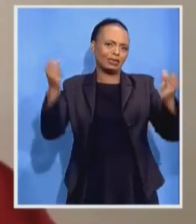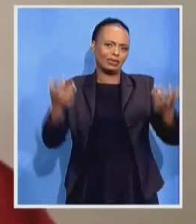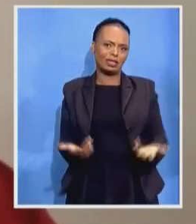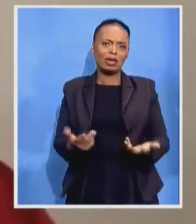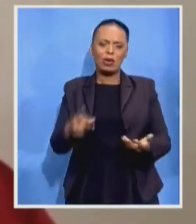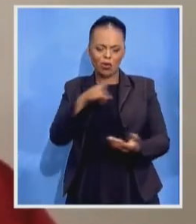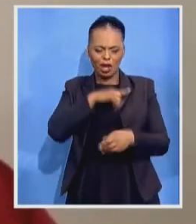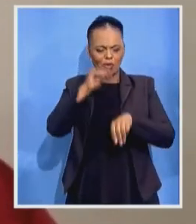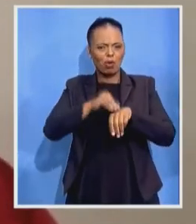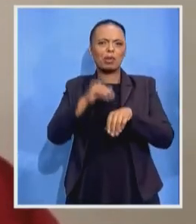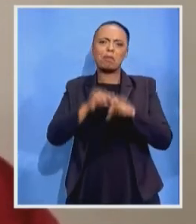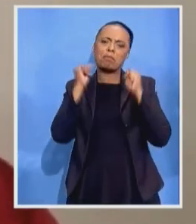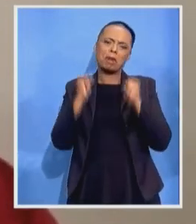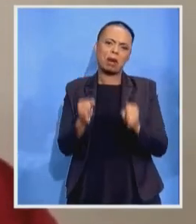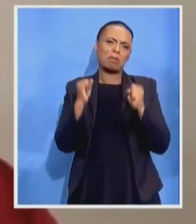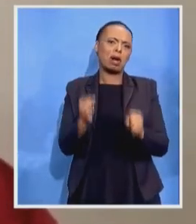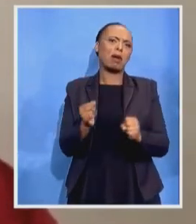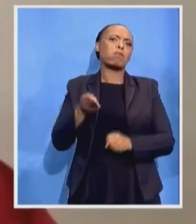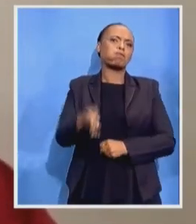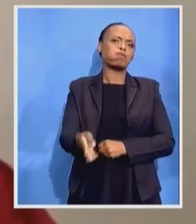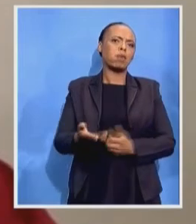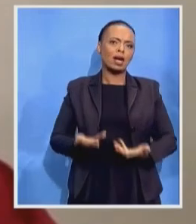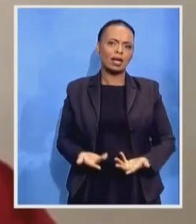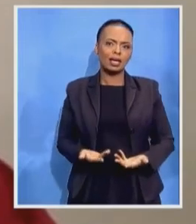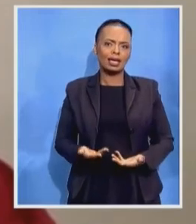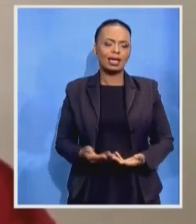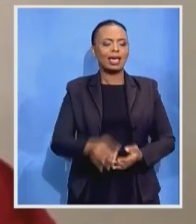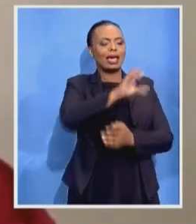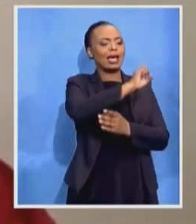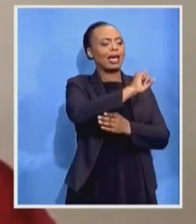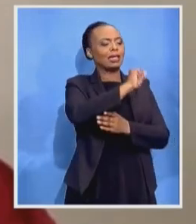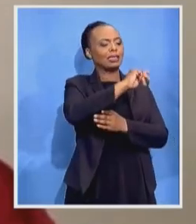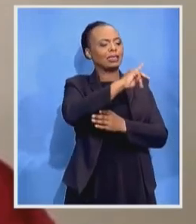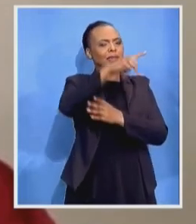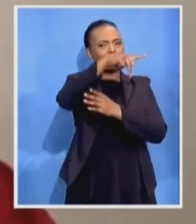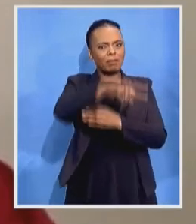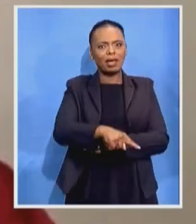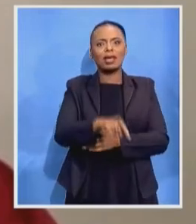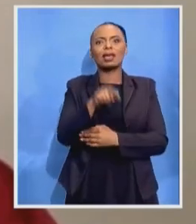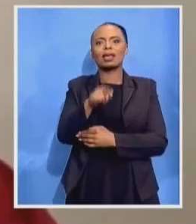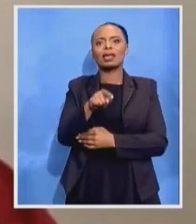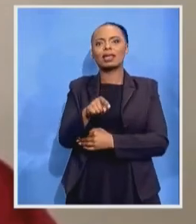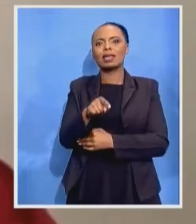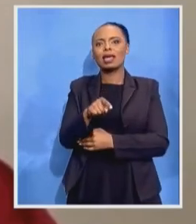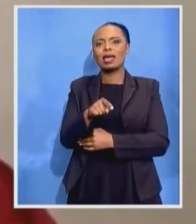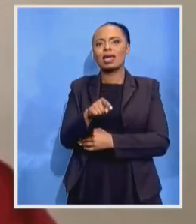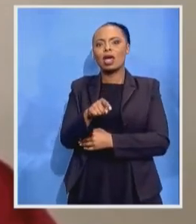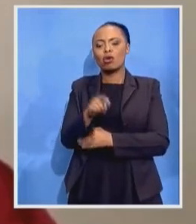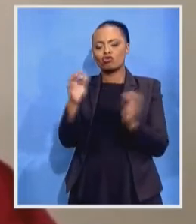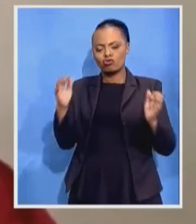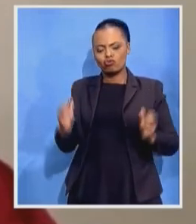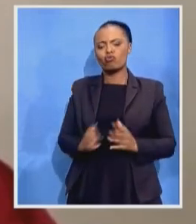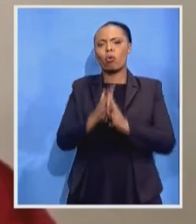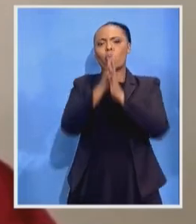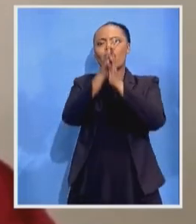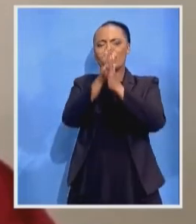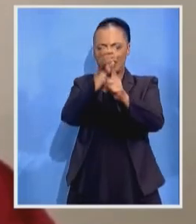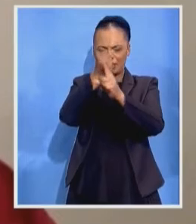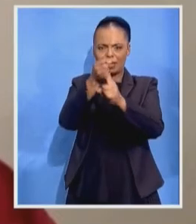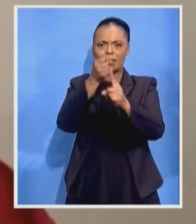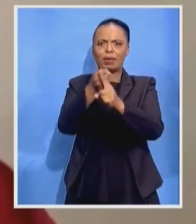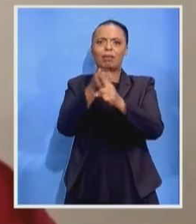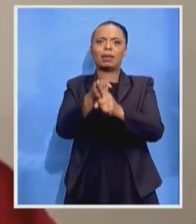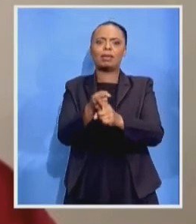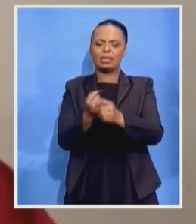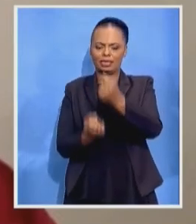SACP expressed its active solidarity with and will continue its active support for the workers. This will